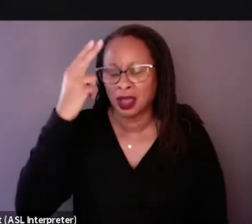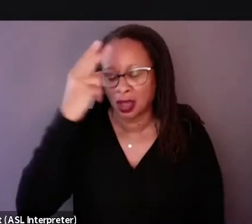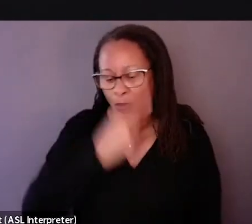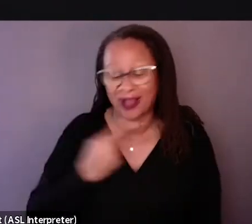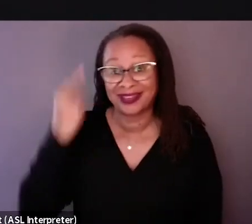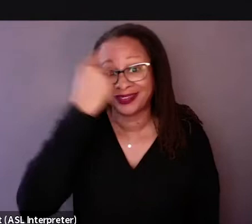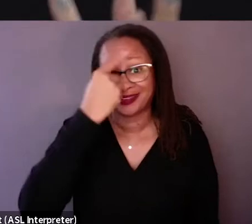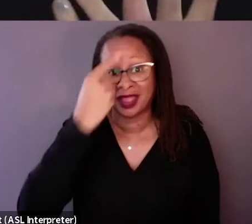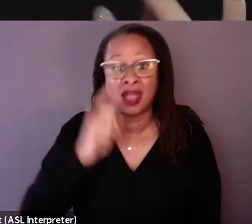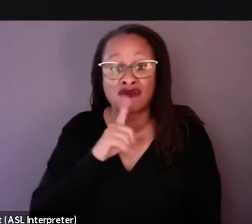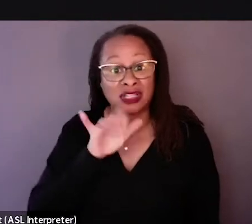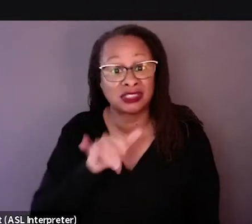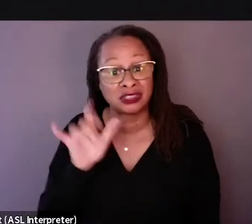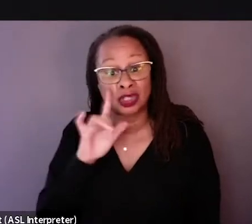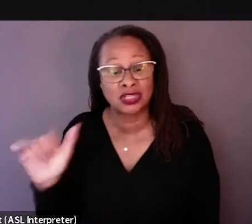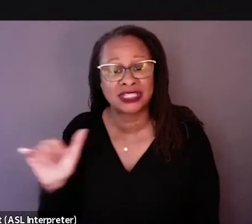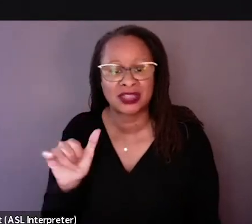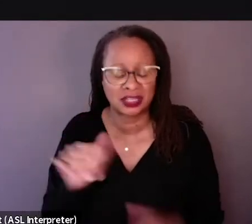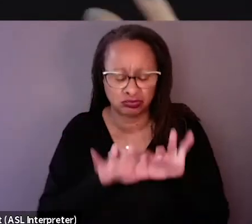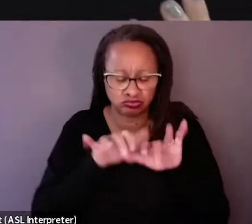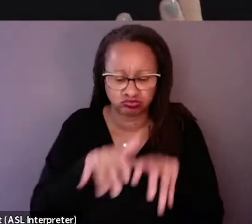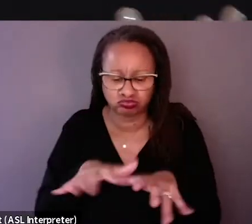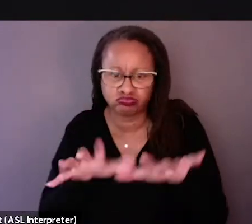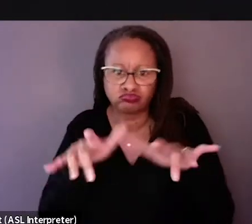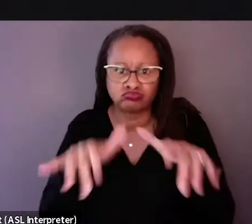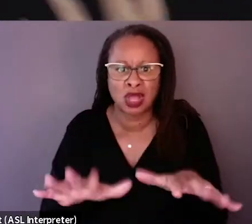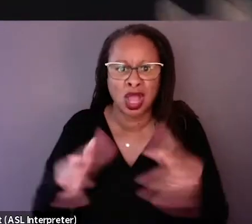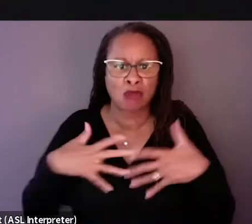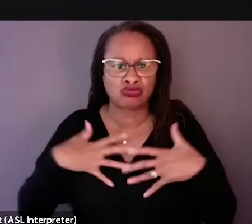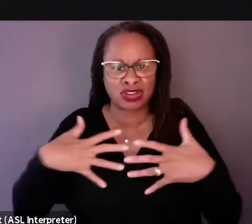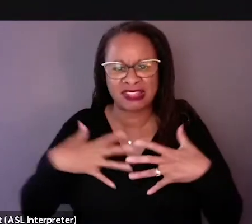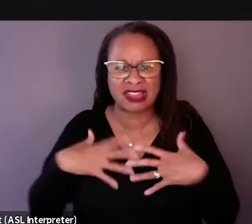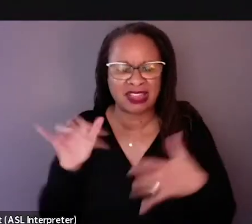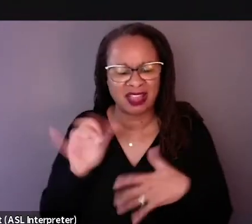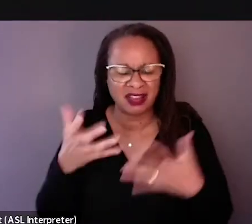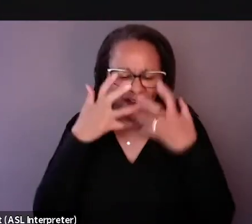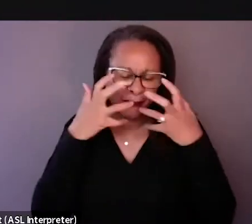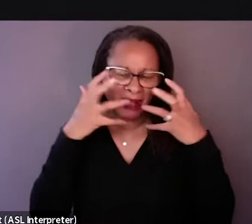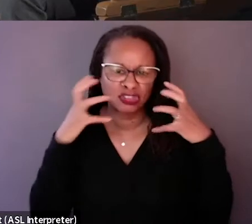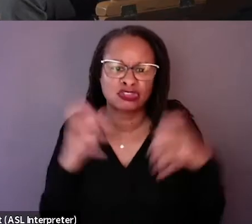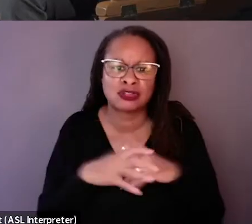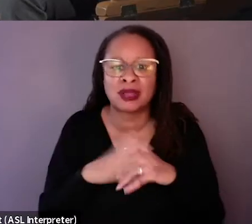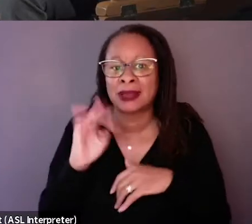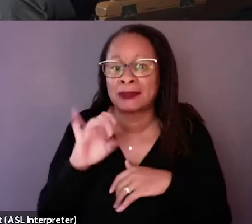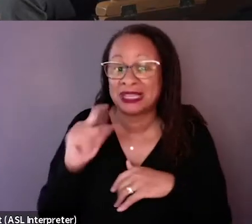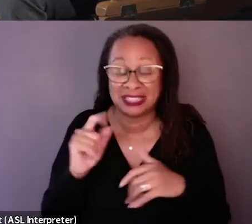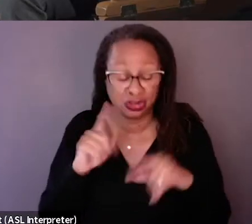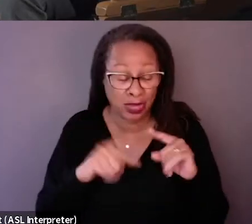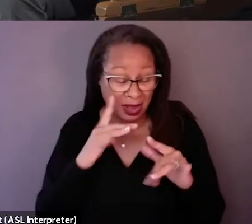it really does look like this oozing, breathing, kind of monstrous beast that you can't help but be so entranced by. But when you really think